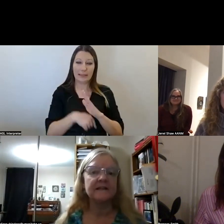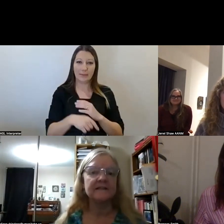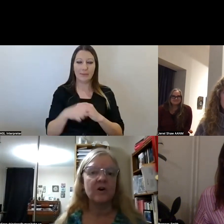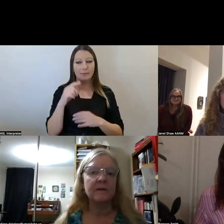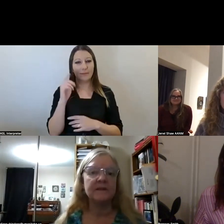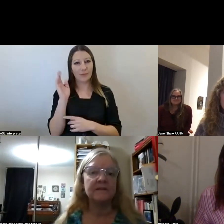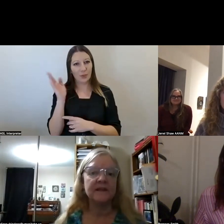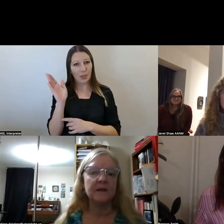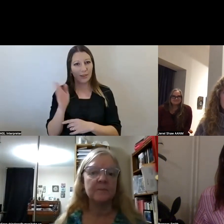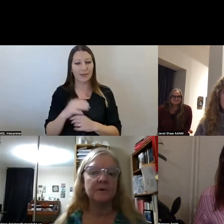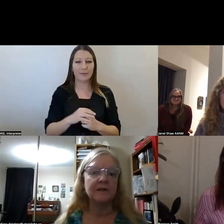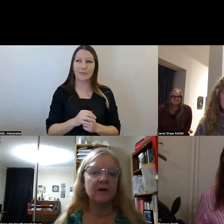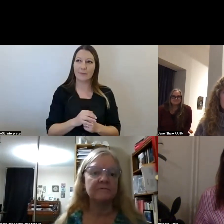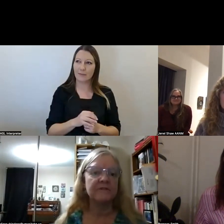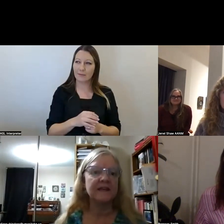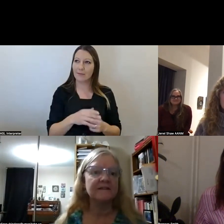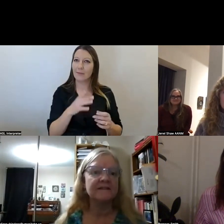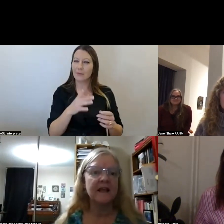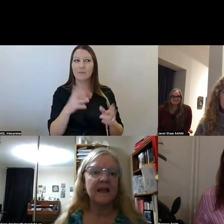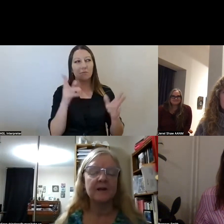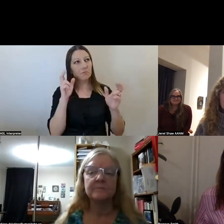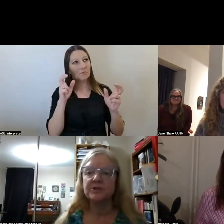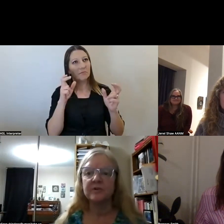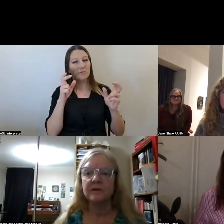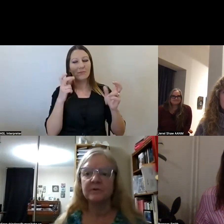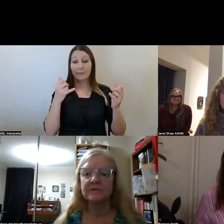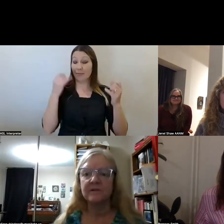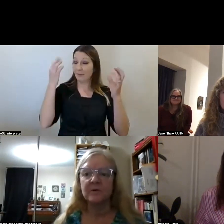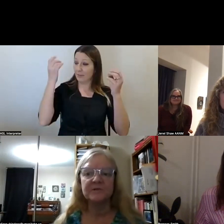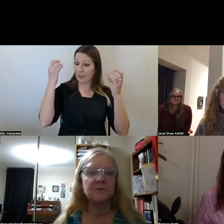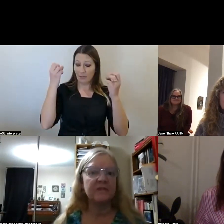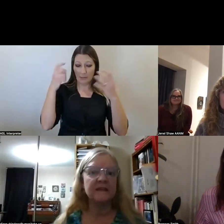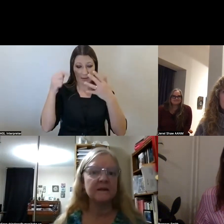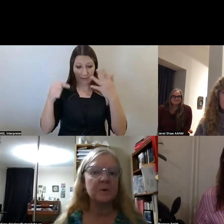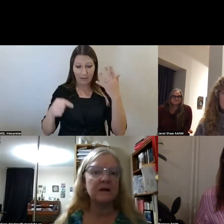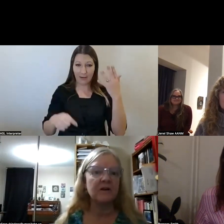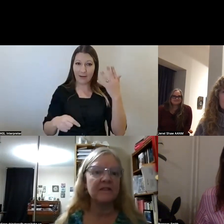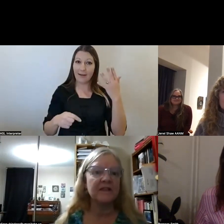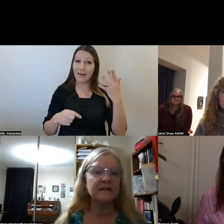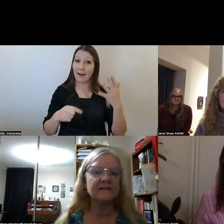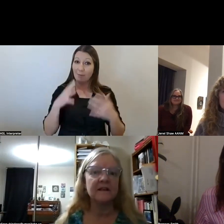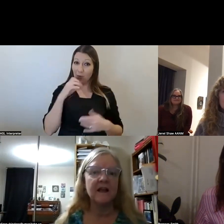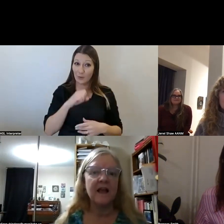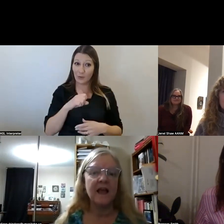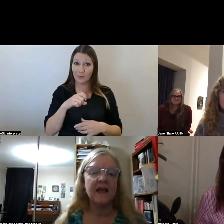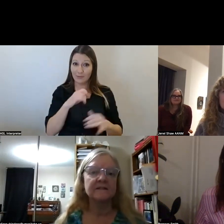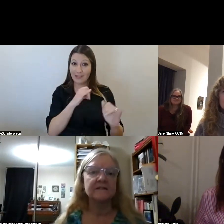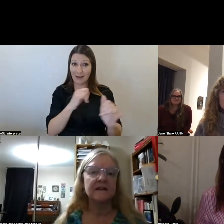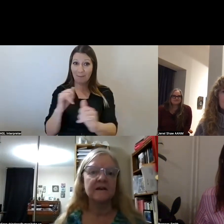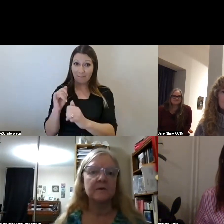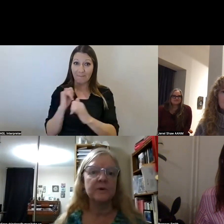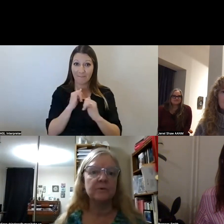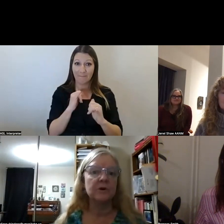said, it's got me thinking about a lot of things, and I'm sure others are also thinking about a lot of things.